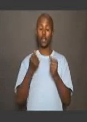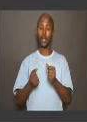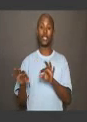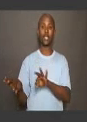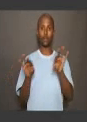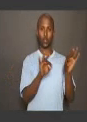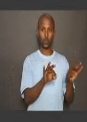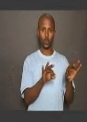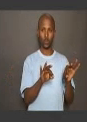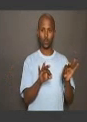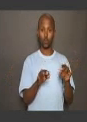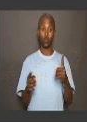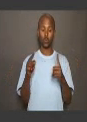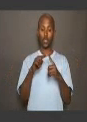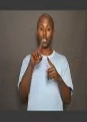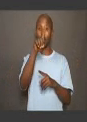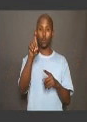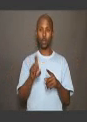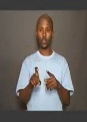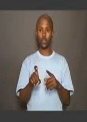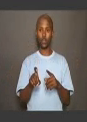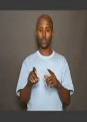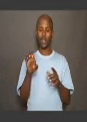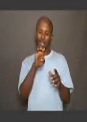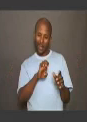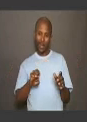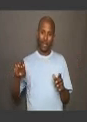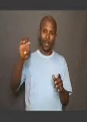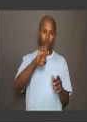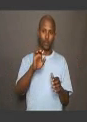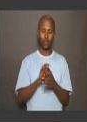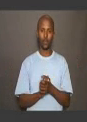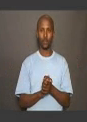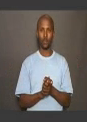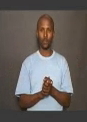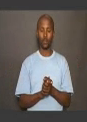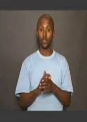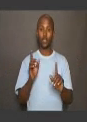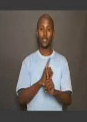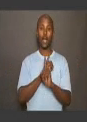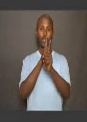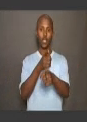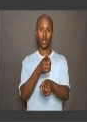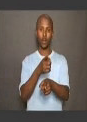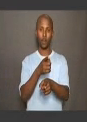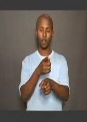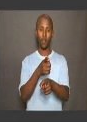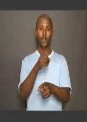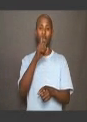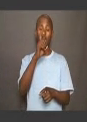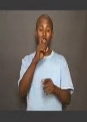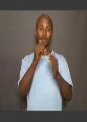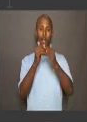Now we can substitute into our standard equation for an ellipse.